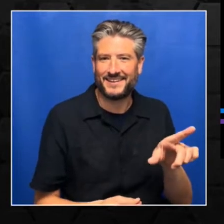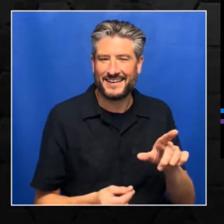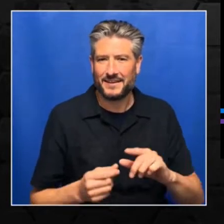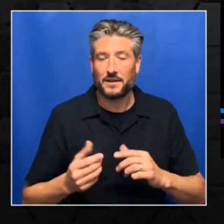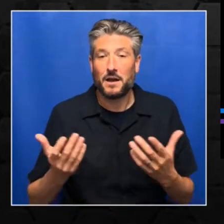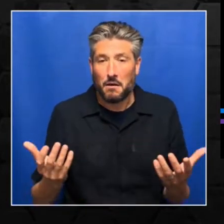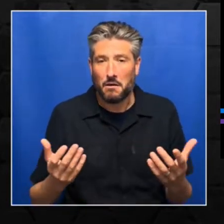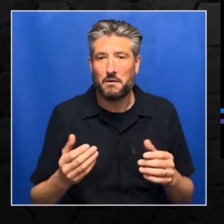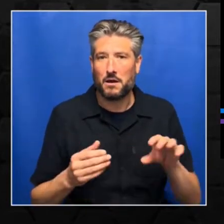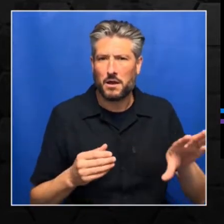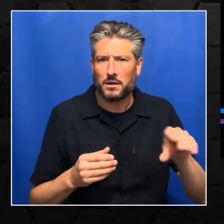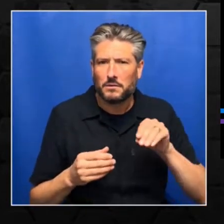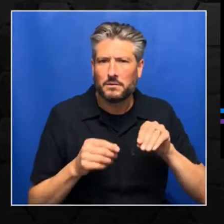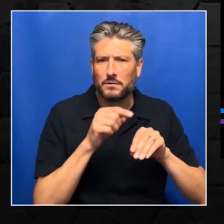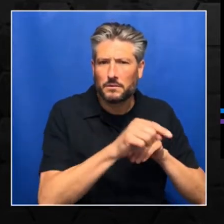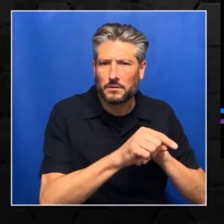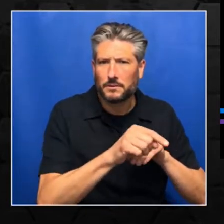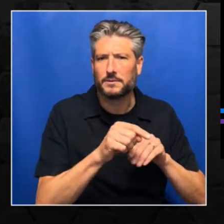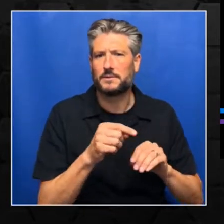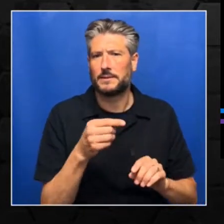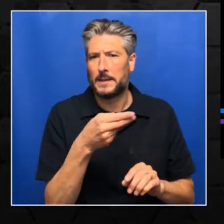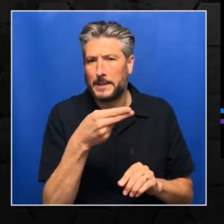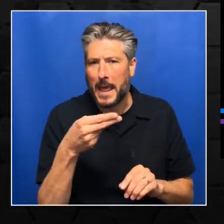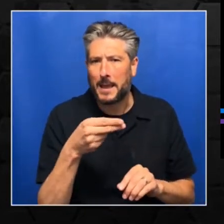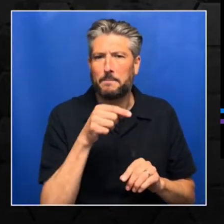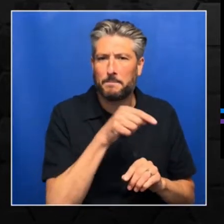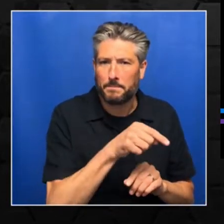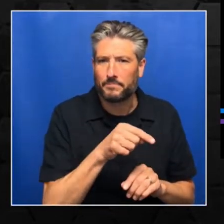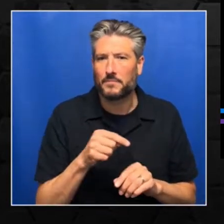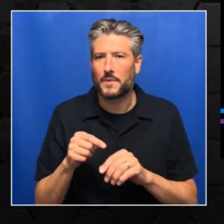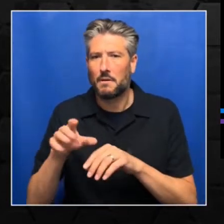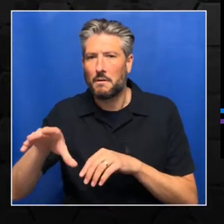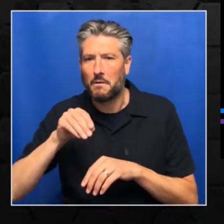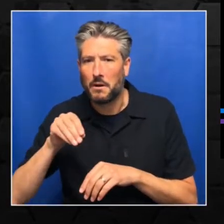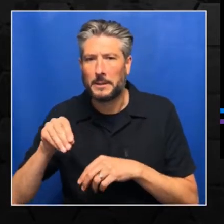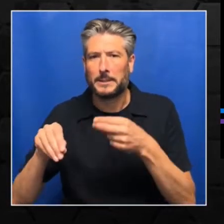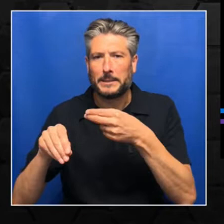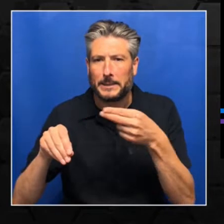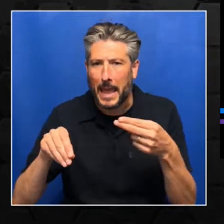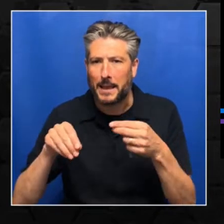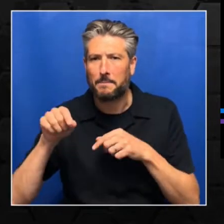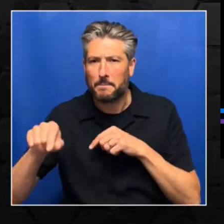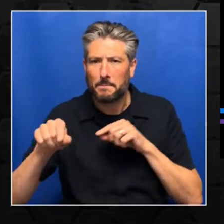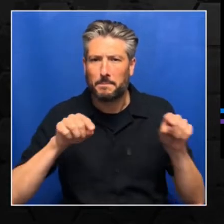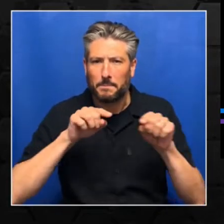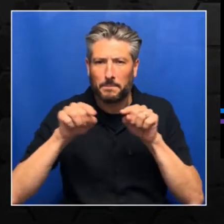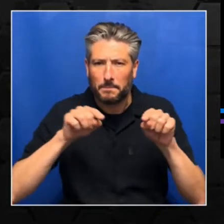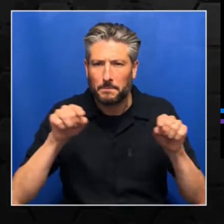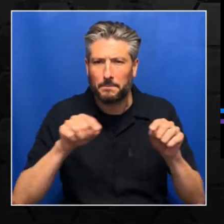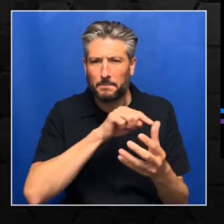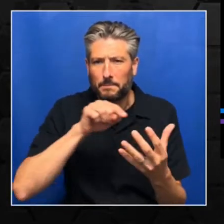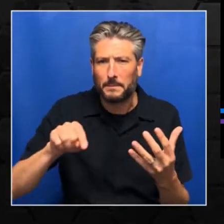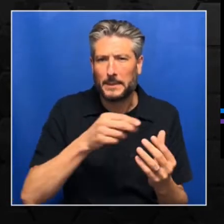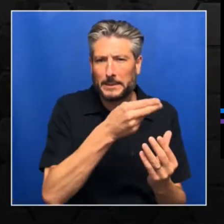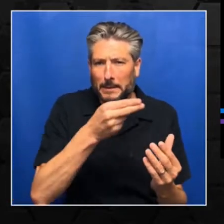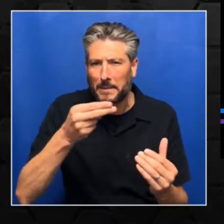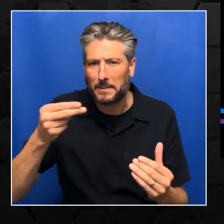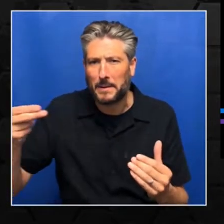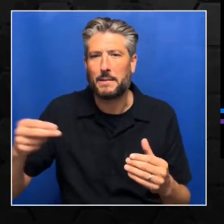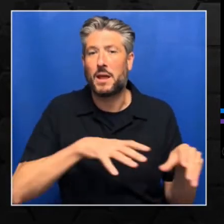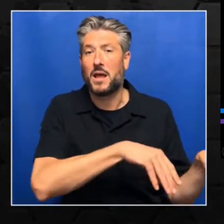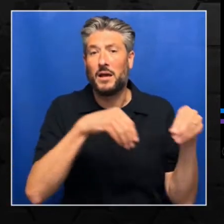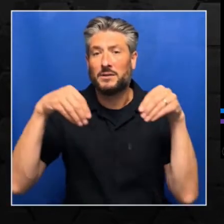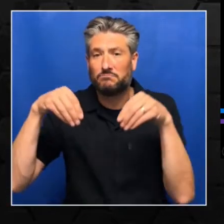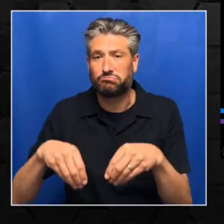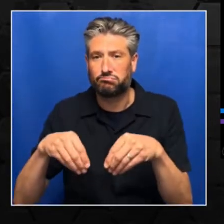gonna be able, your machine learning model will be able to detect which type of flower it is. As you can see in